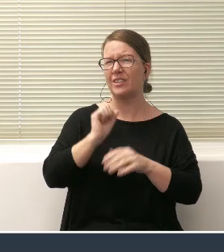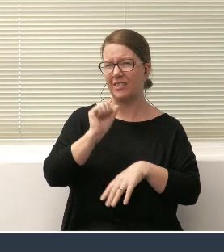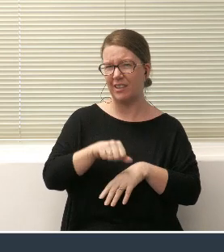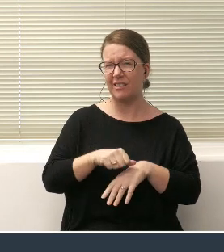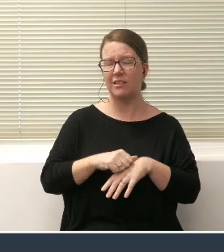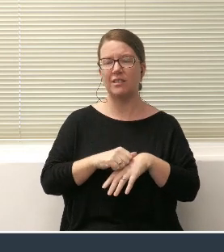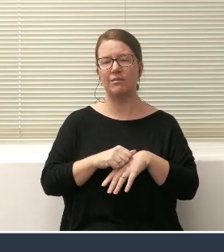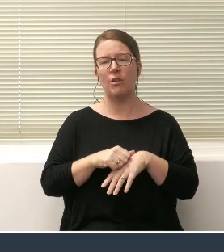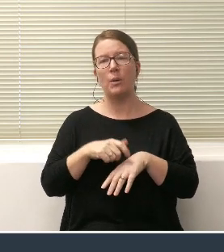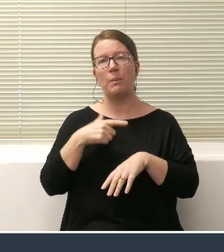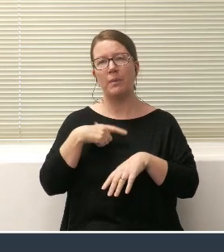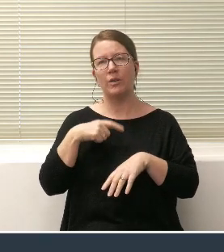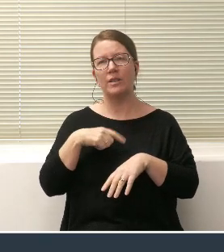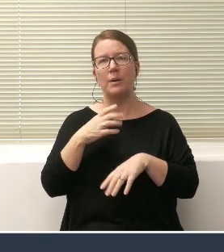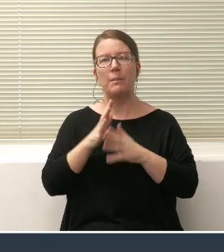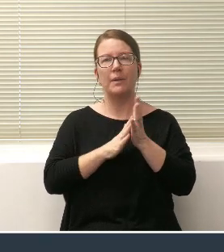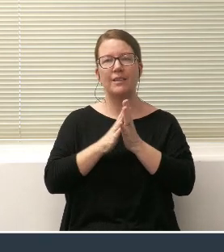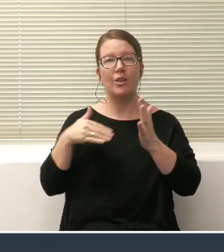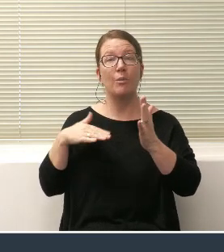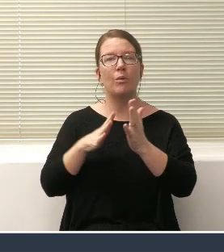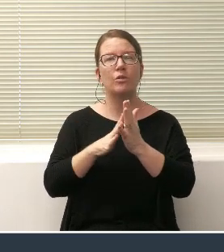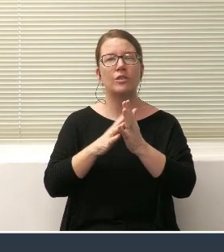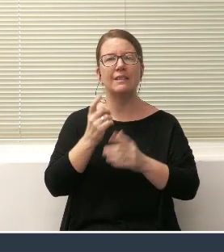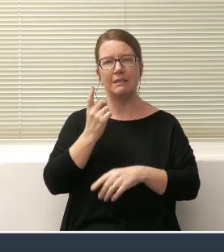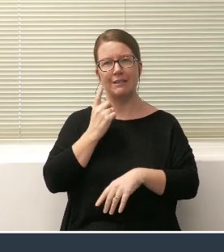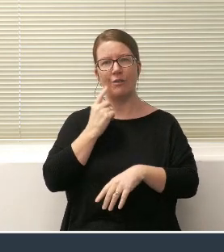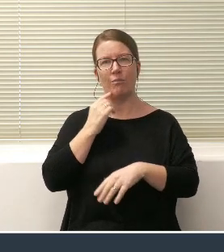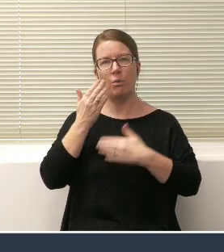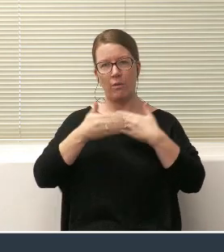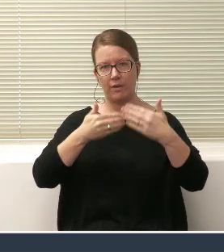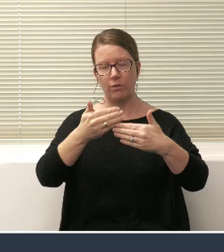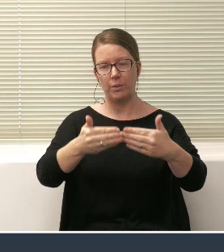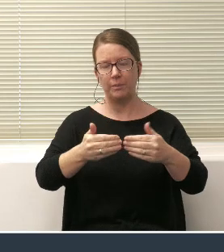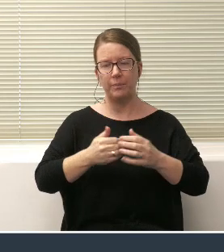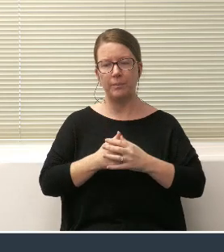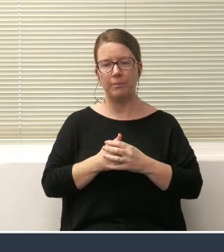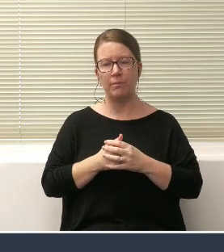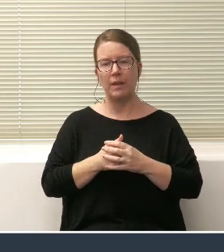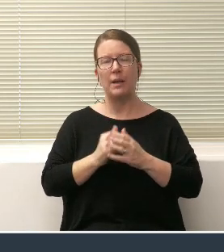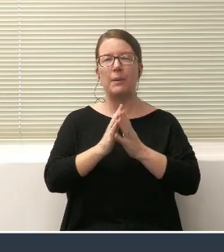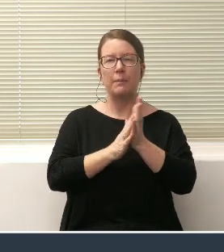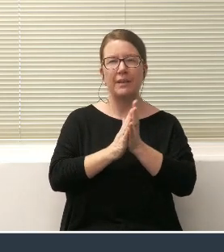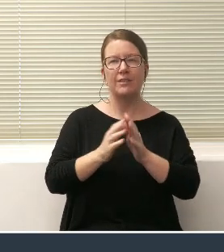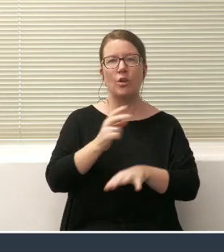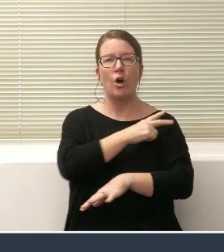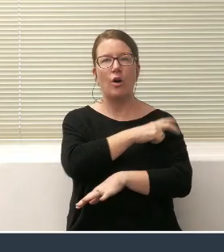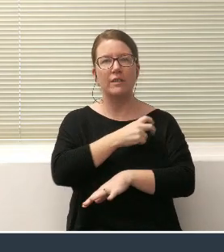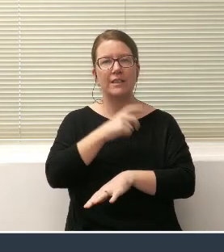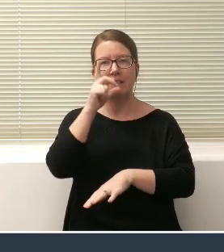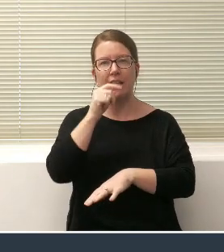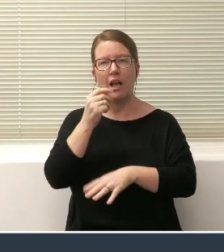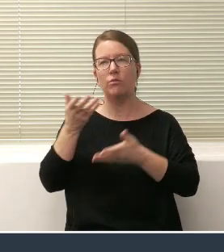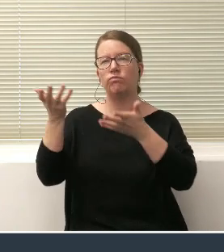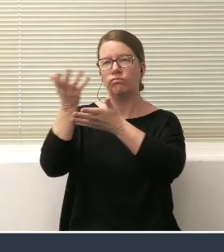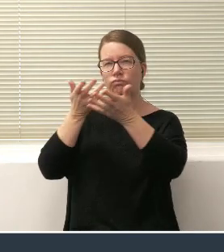that simplifies the approach going forward in terms of giving officers the chance to come back